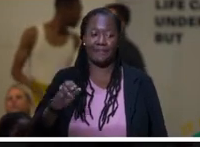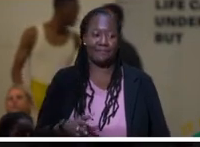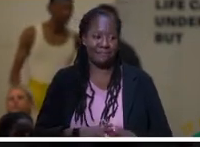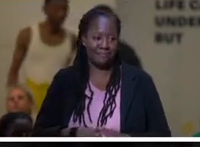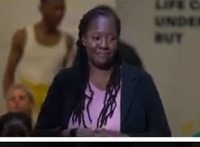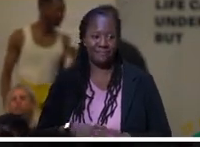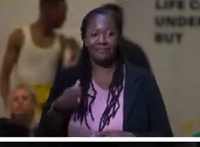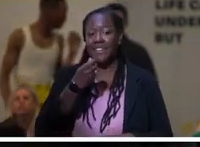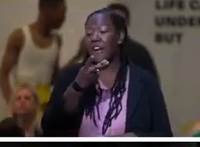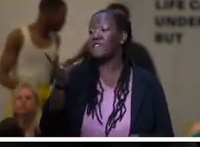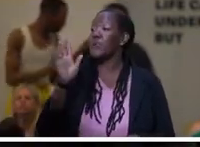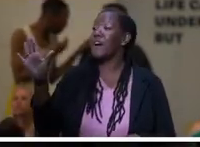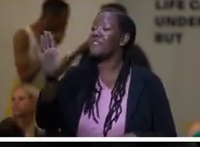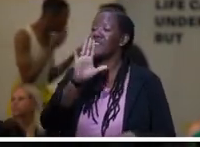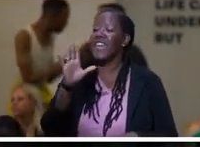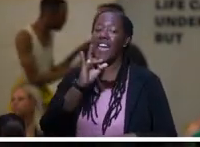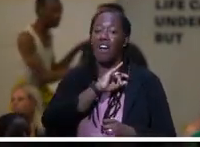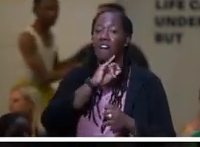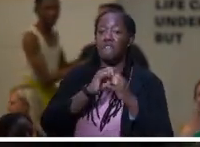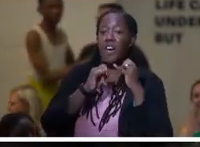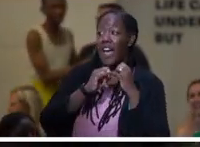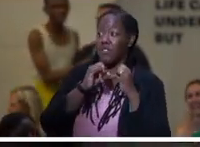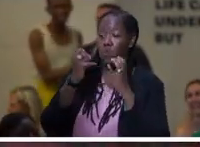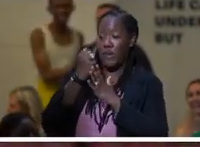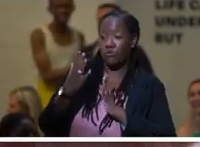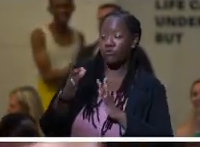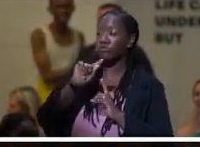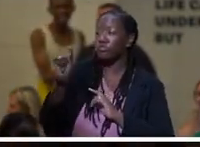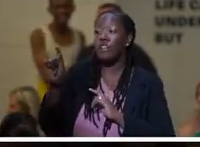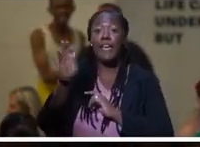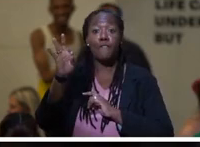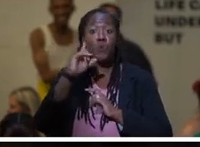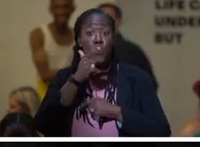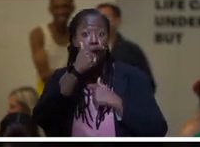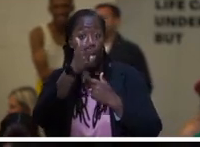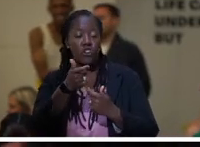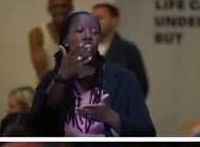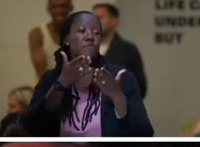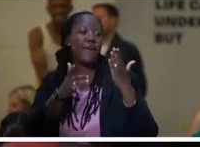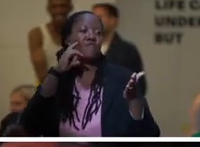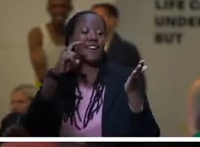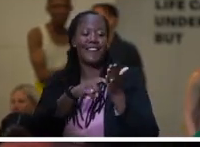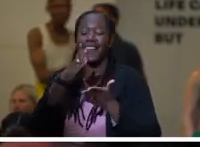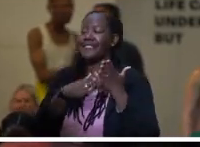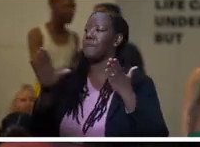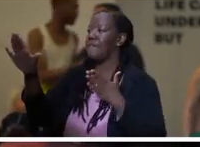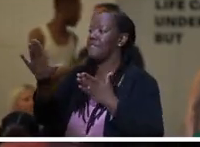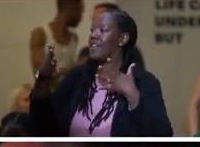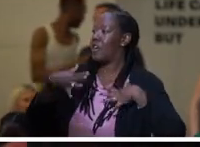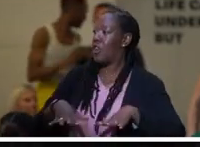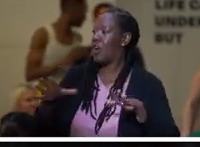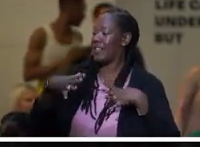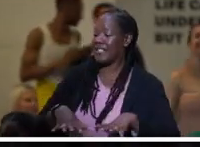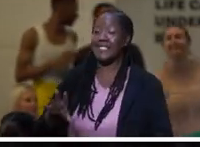of their finalists on the show. So if you watch the show, you might recognize some of these looks.